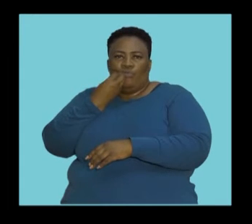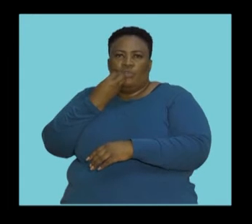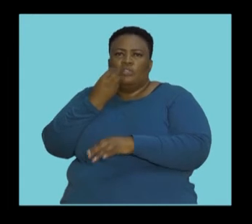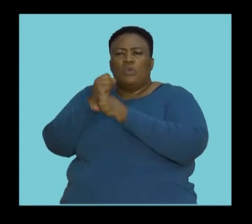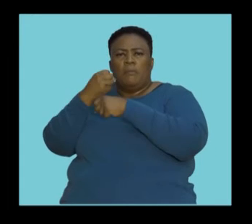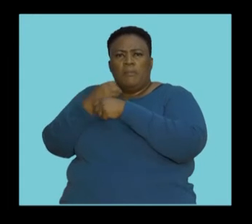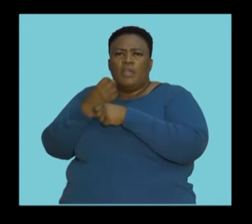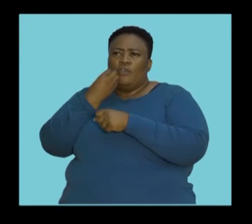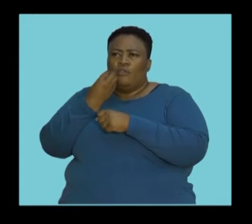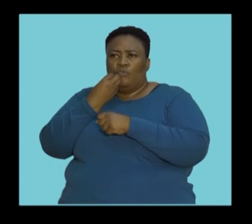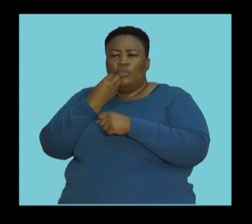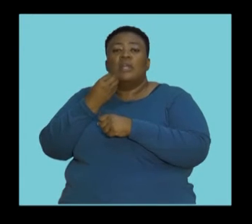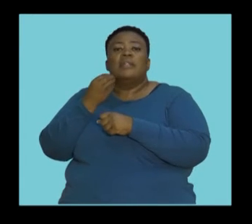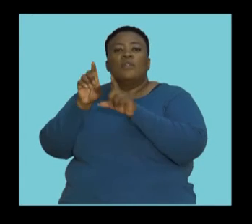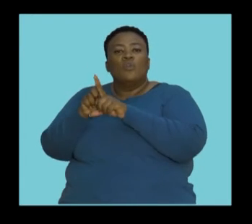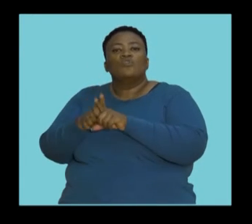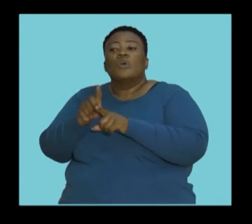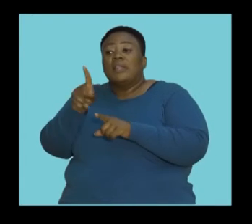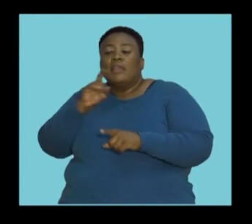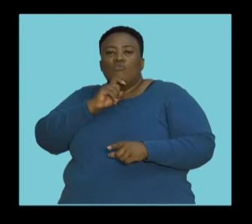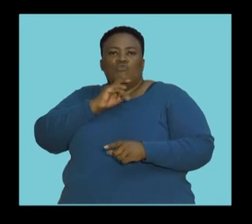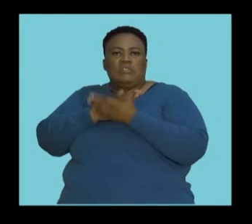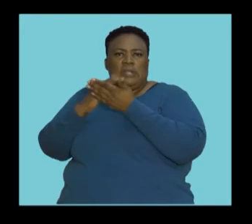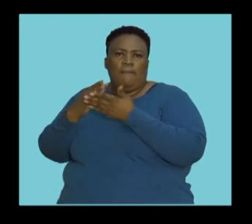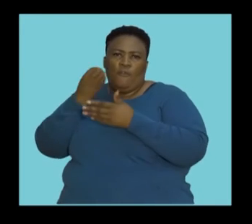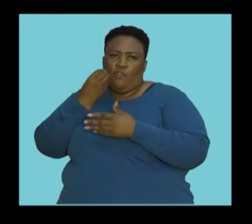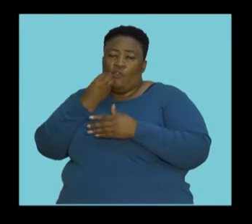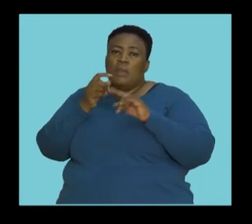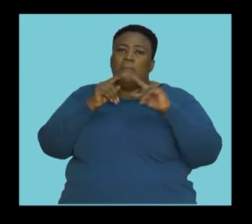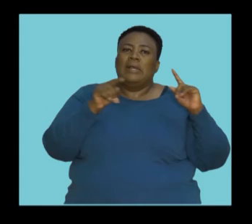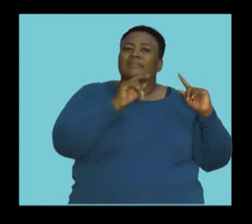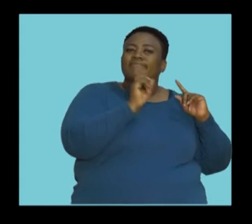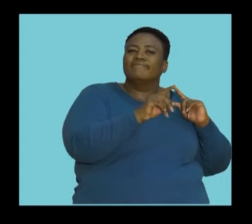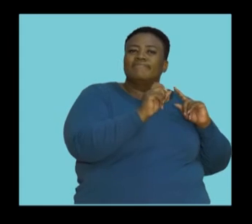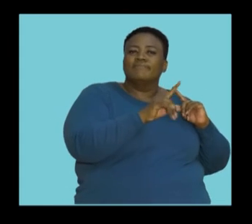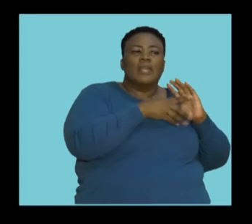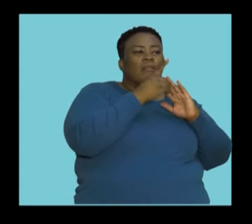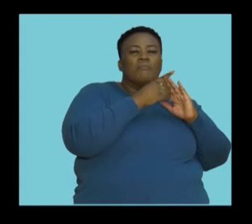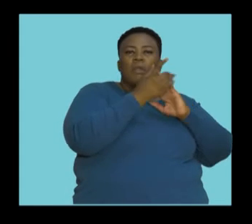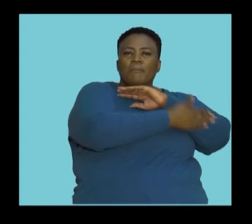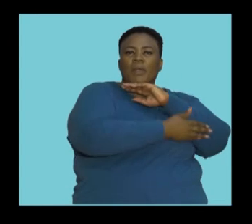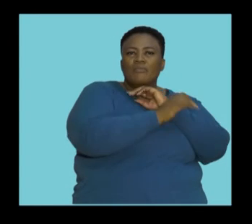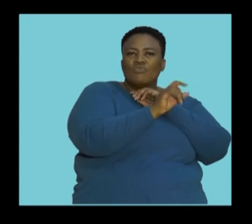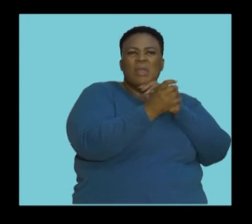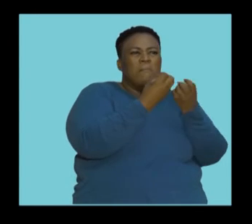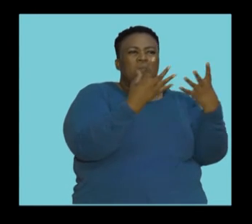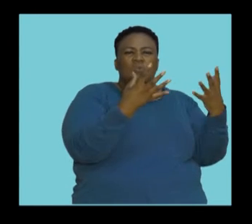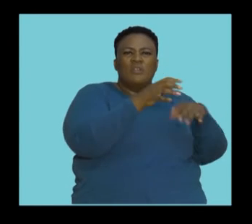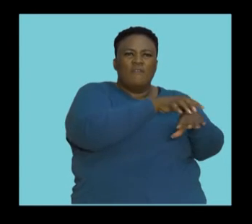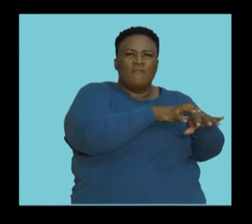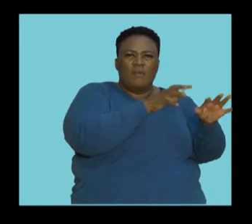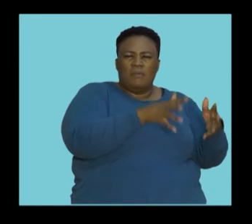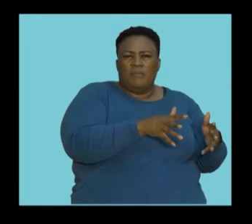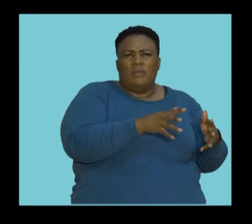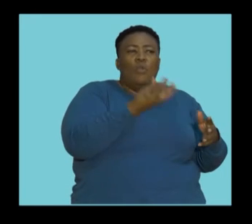for subsistence, so they produce some of that food and they consume some of that food. However, if we talk about our developed